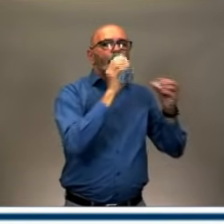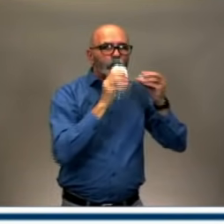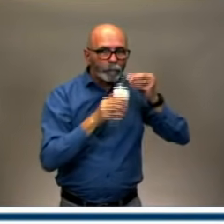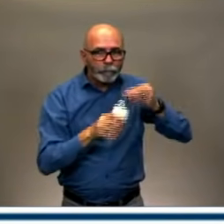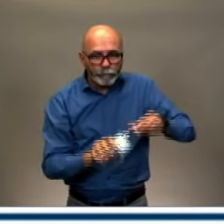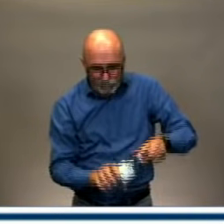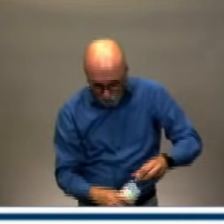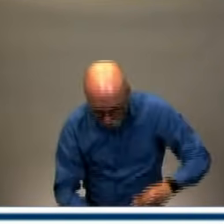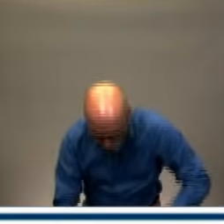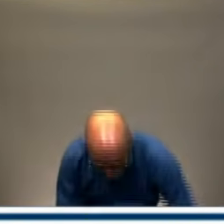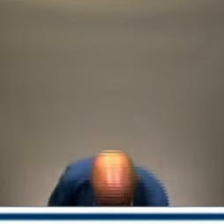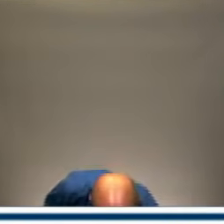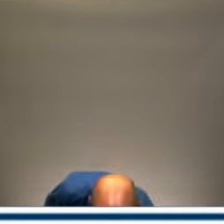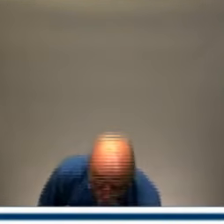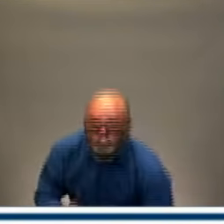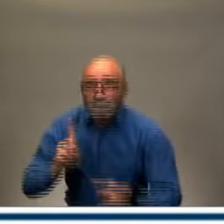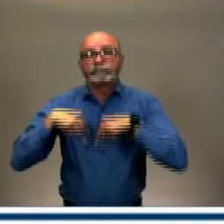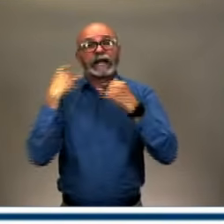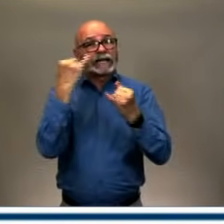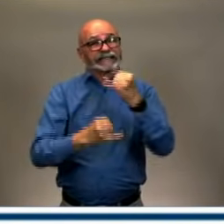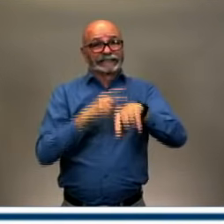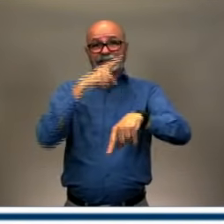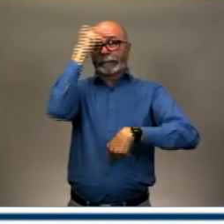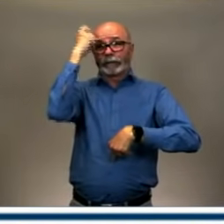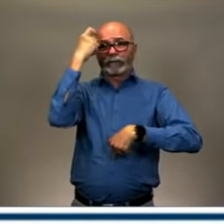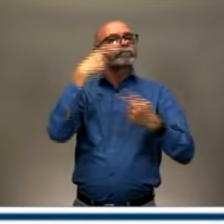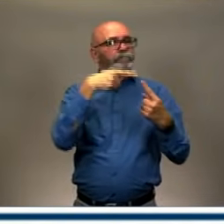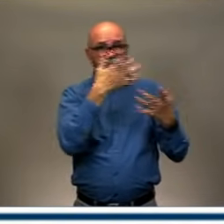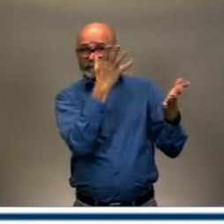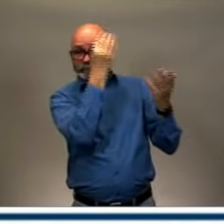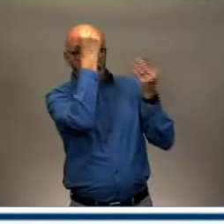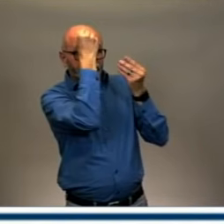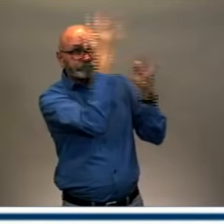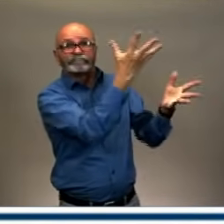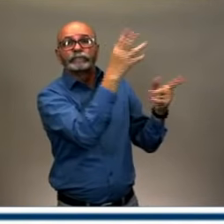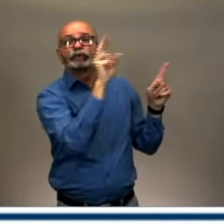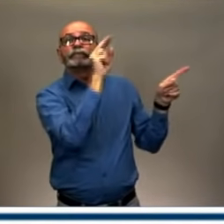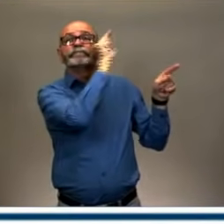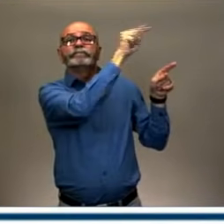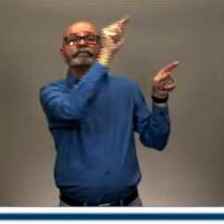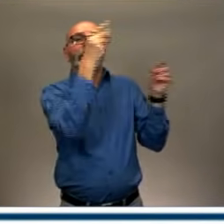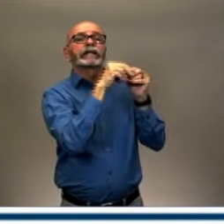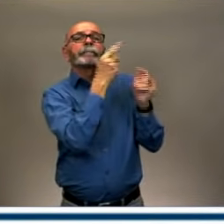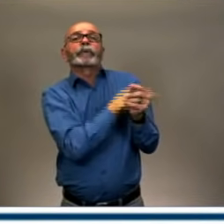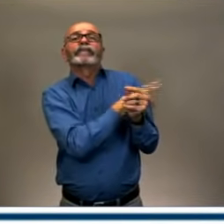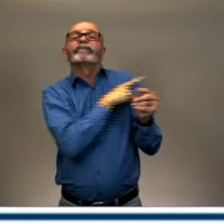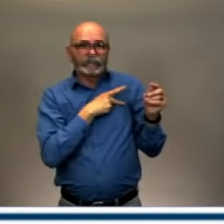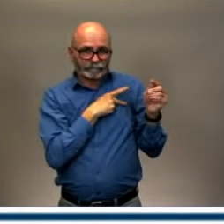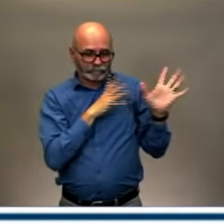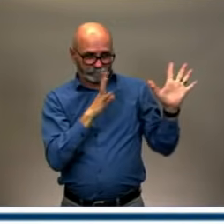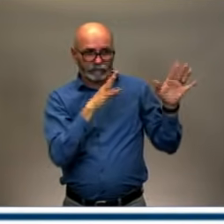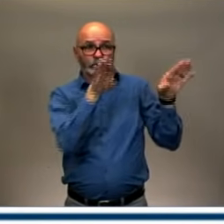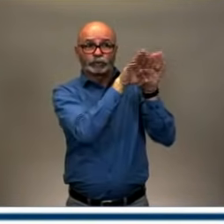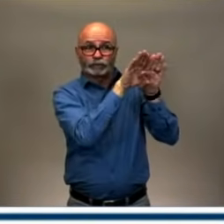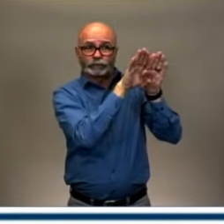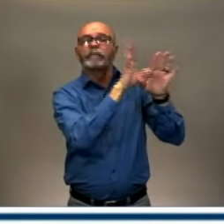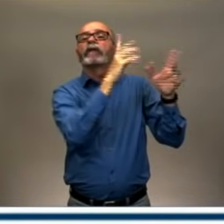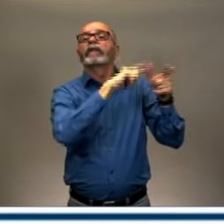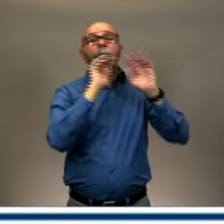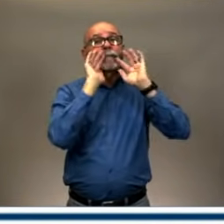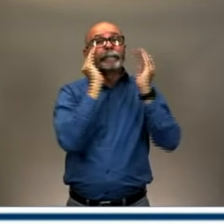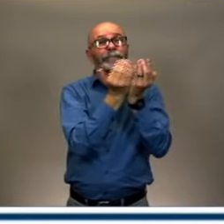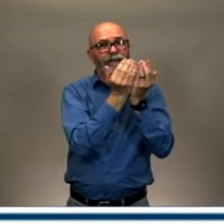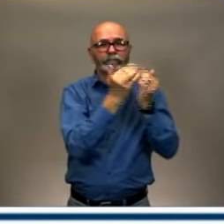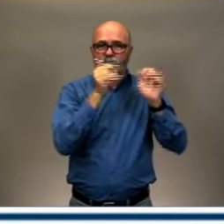for our neighboring or our sister provinces here in Atlantic Canada. Go ahead with your follow-up, Paul. Yeah, the